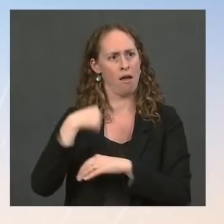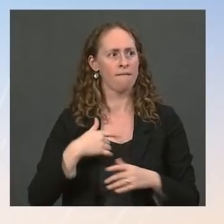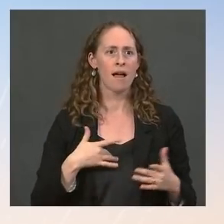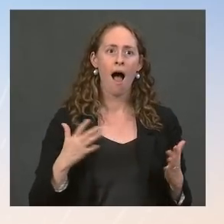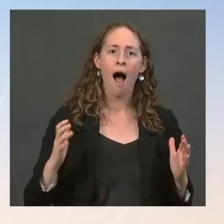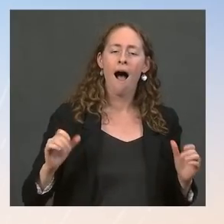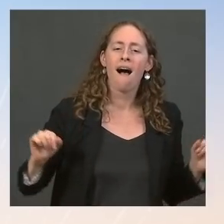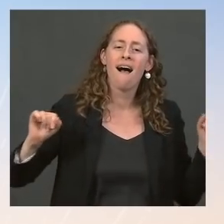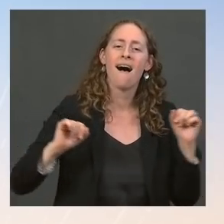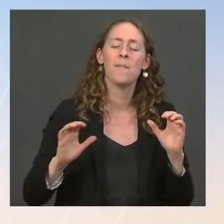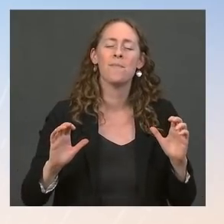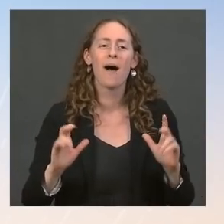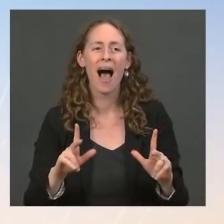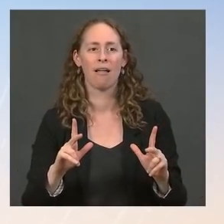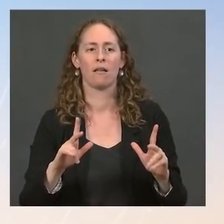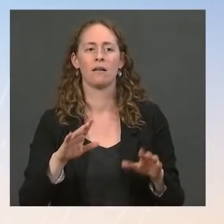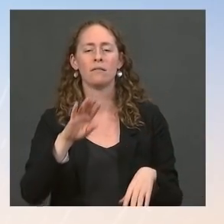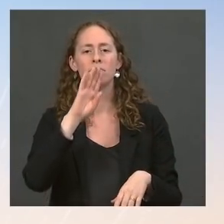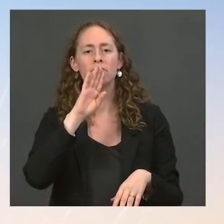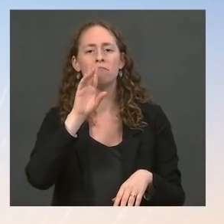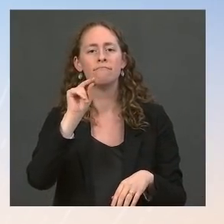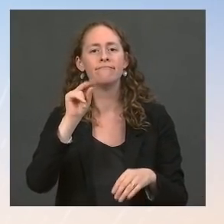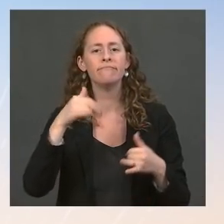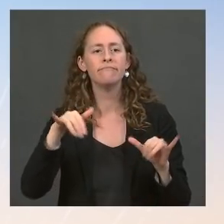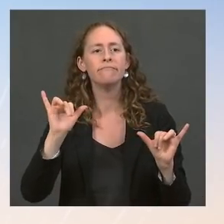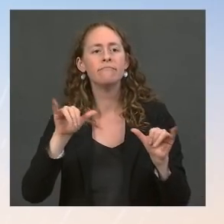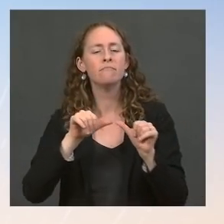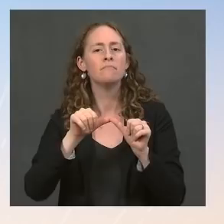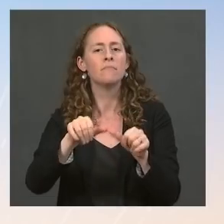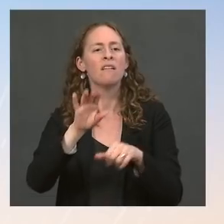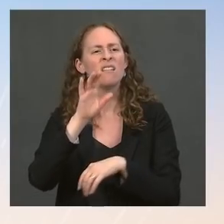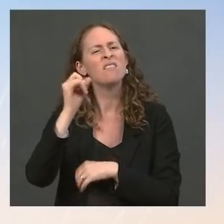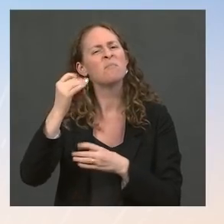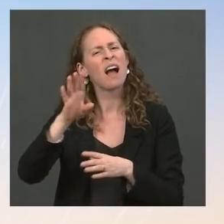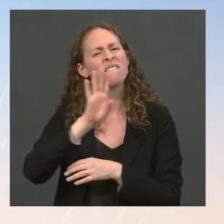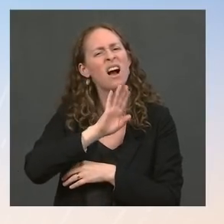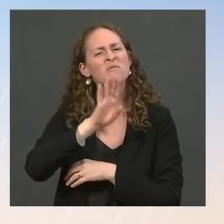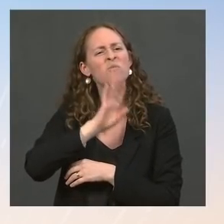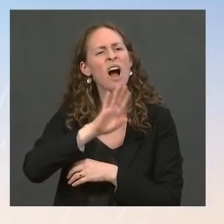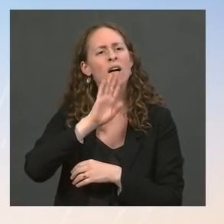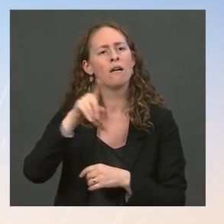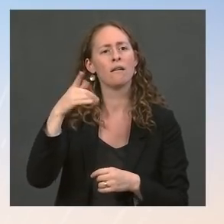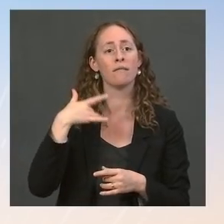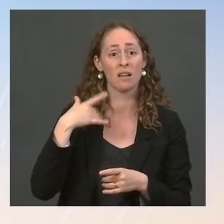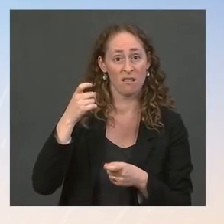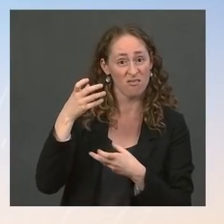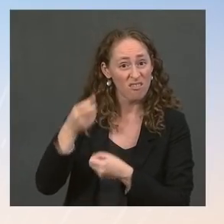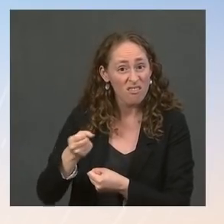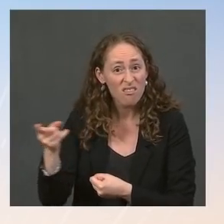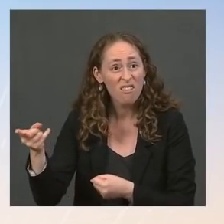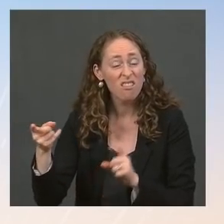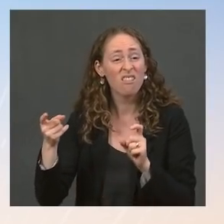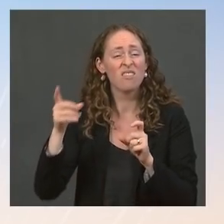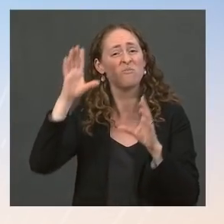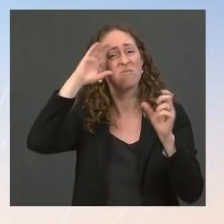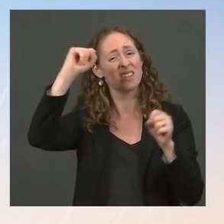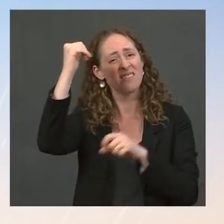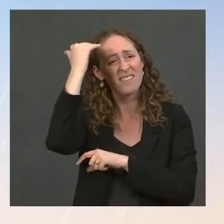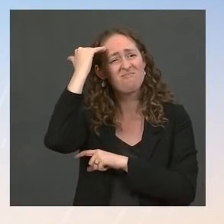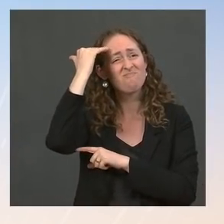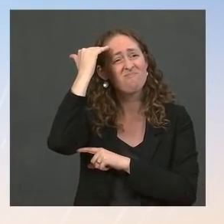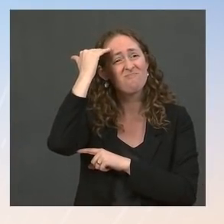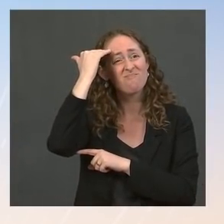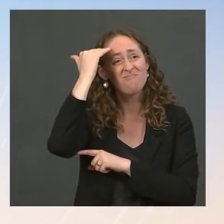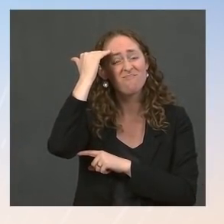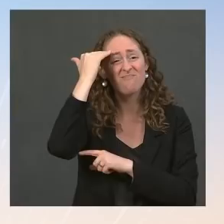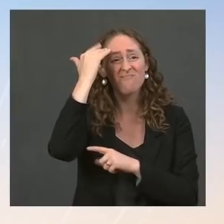point in time, and we're not. And that's frustrating, and that's impacting people. Ultimately, as the president has said many times, the buck stops with him. The way to solve